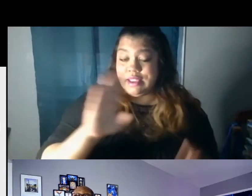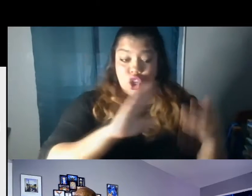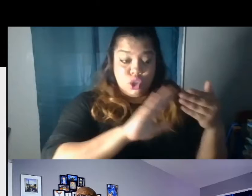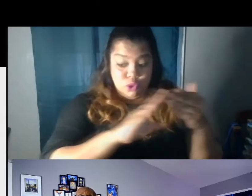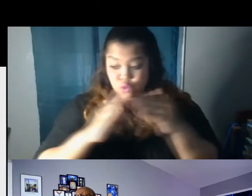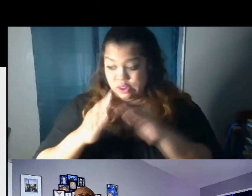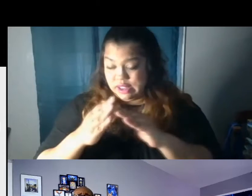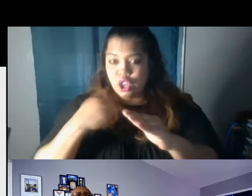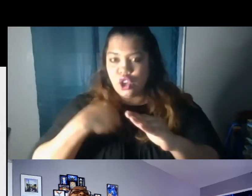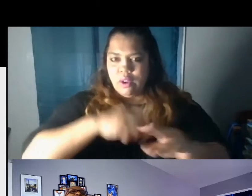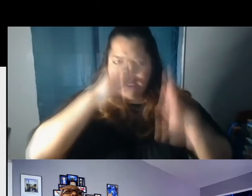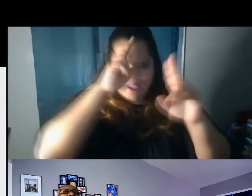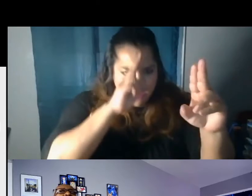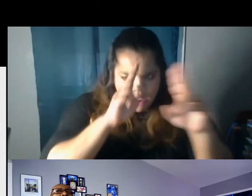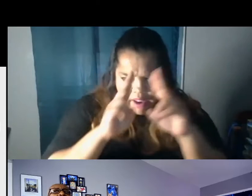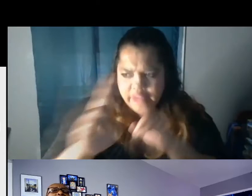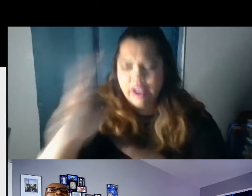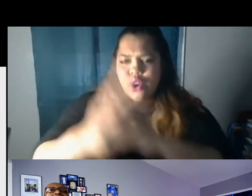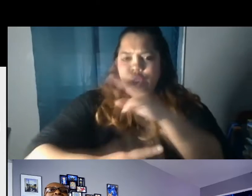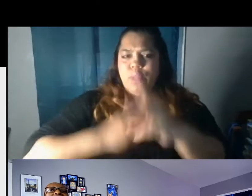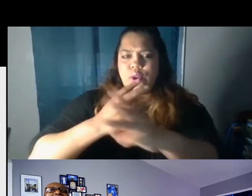community honors the world's religions.